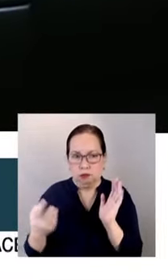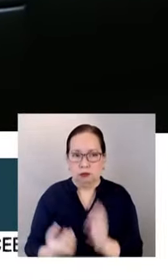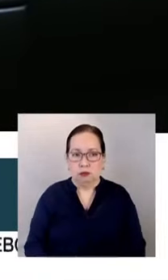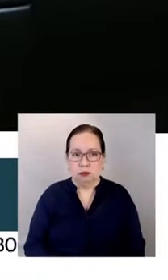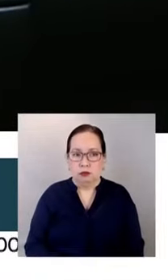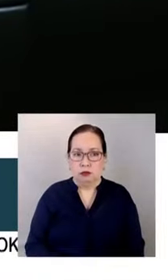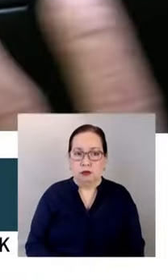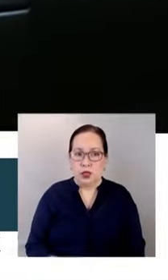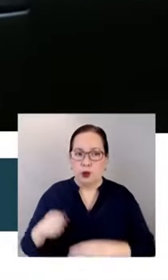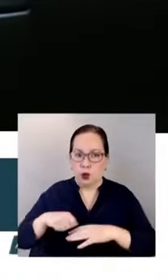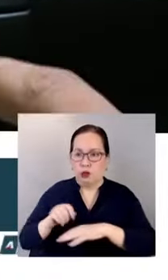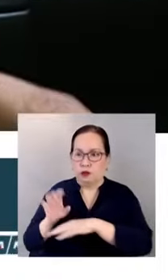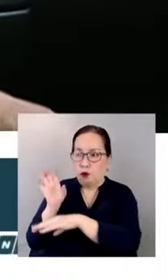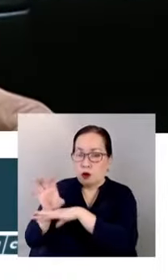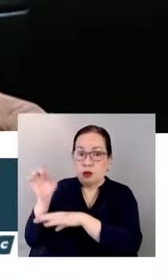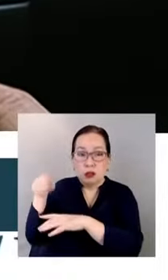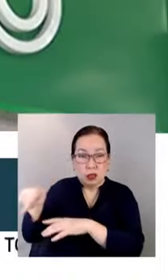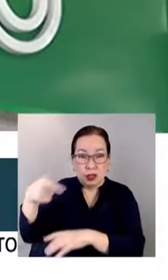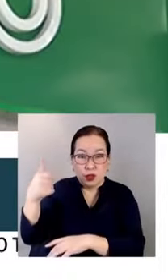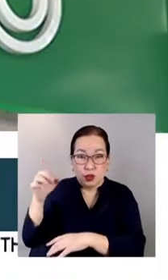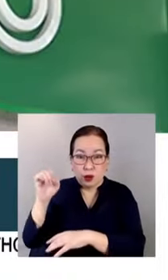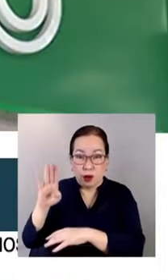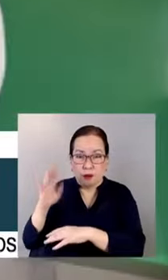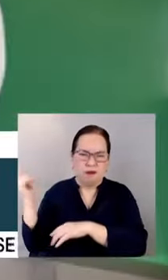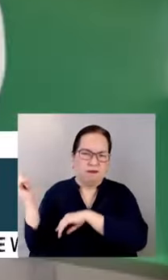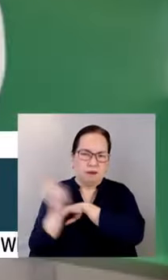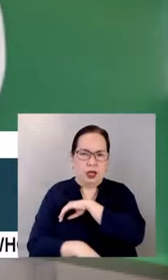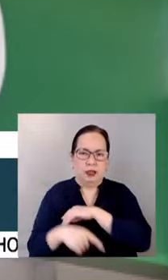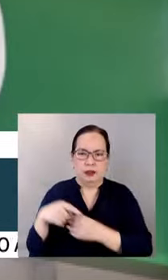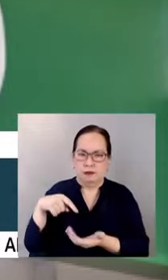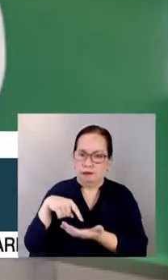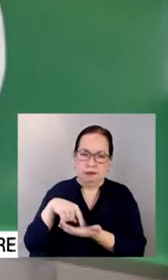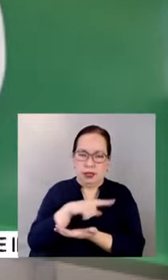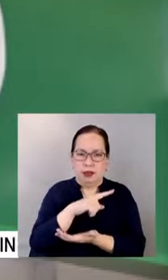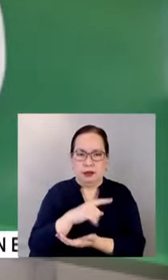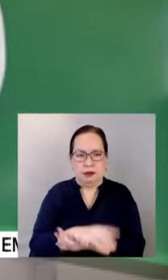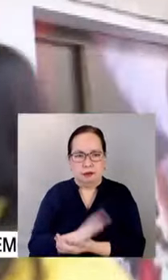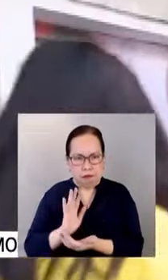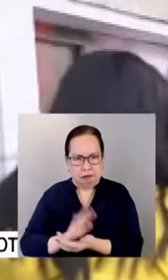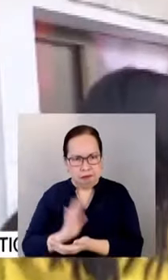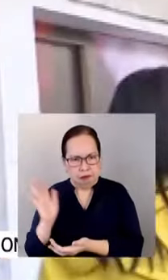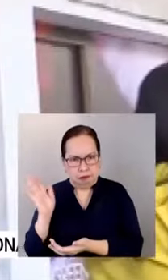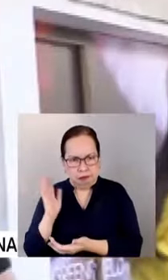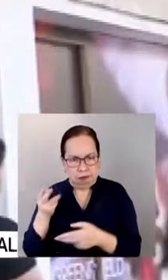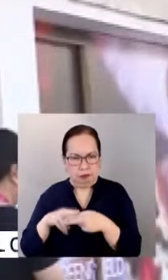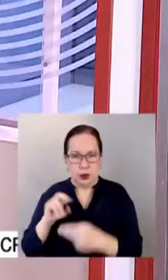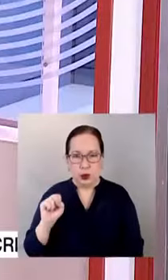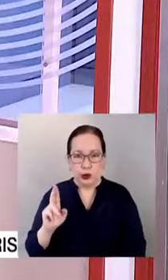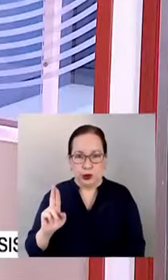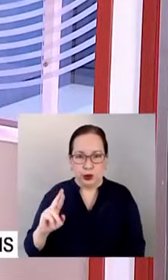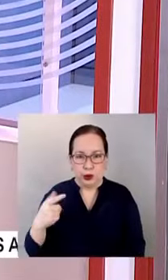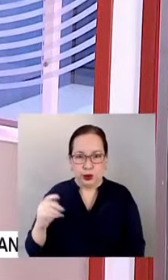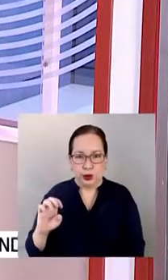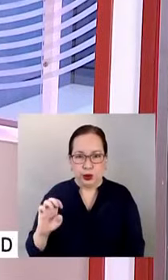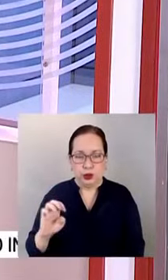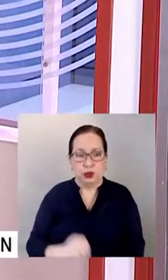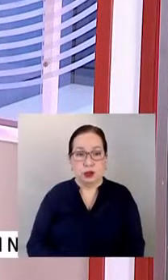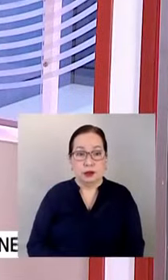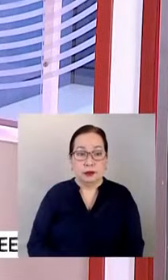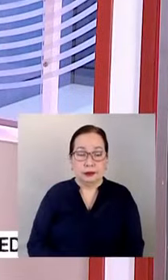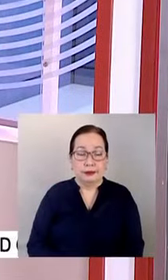can impose fines on the TNCs. The Commission